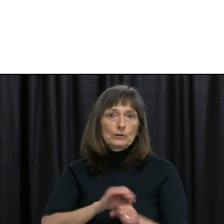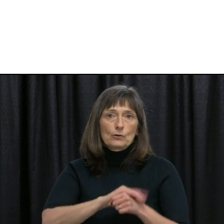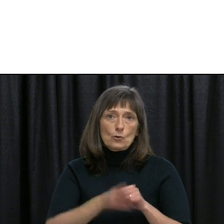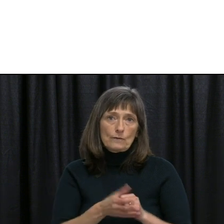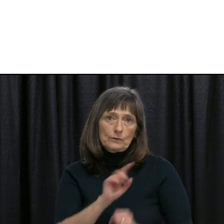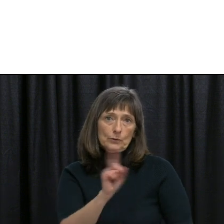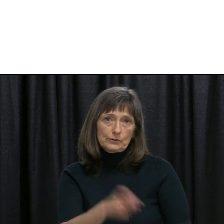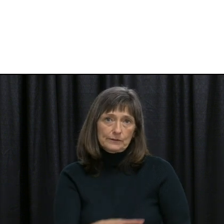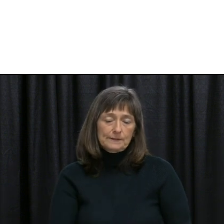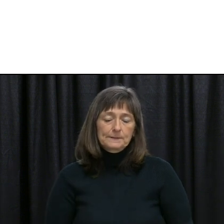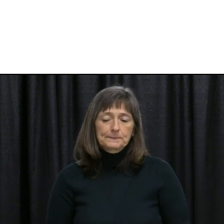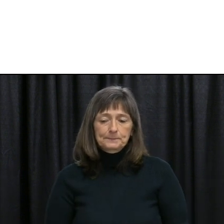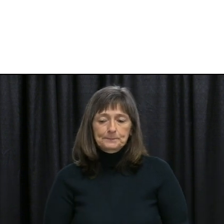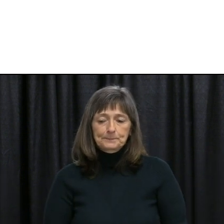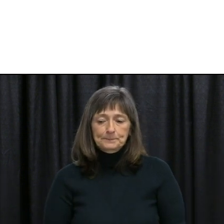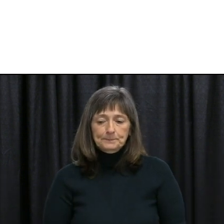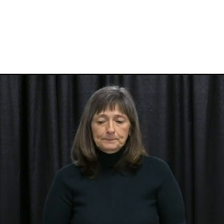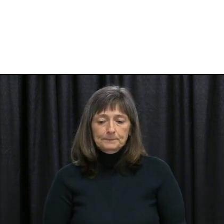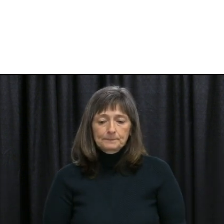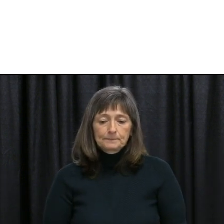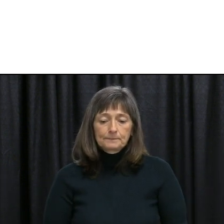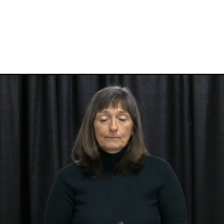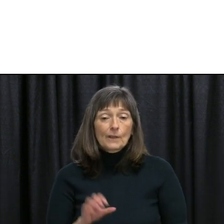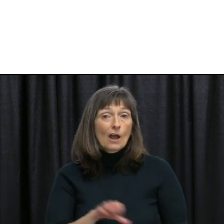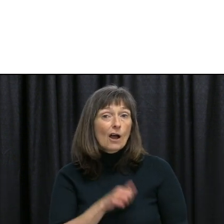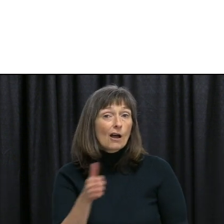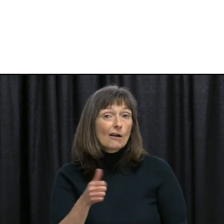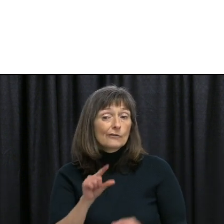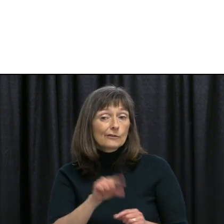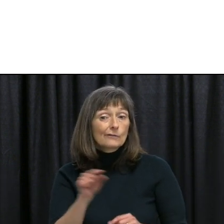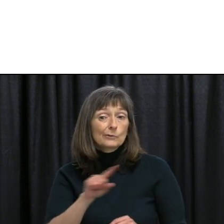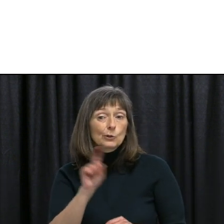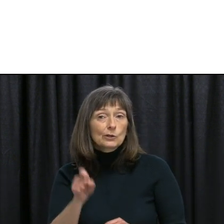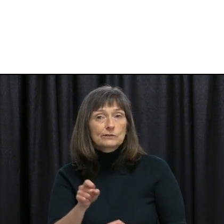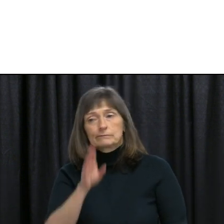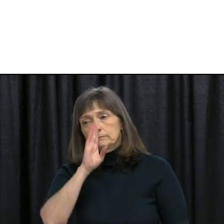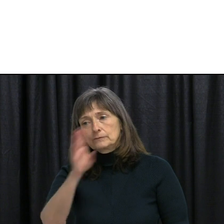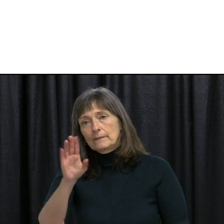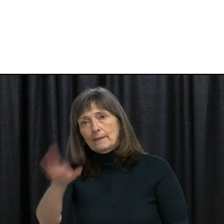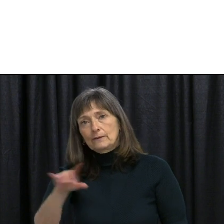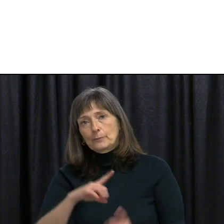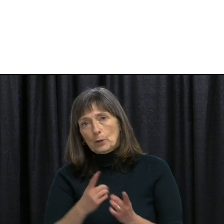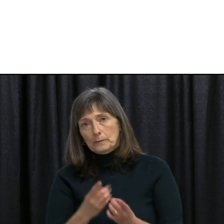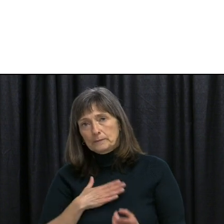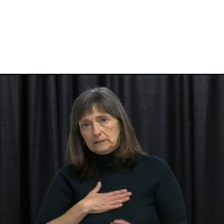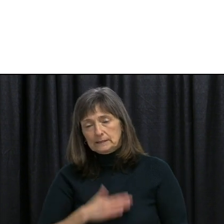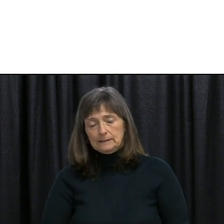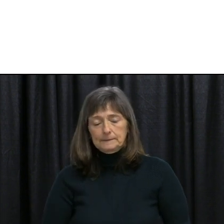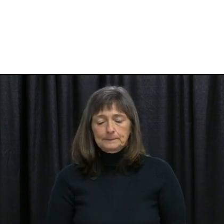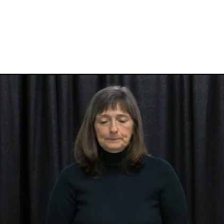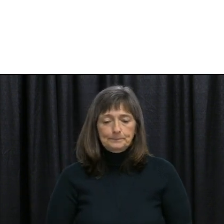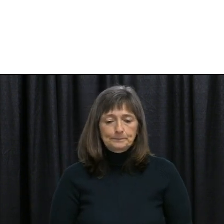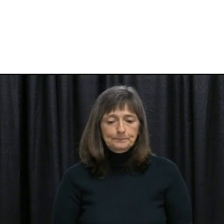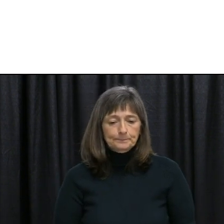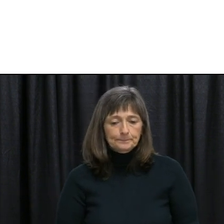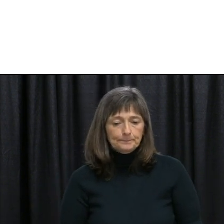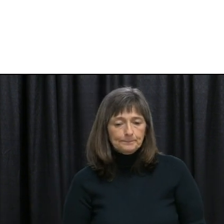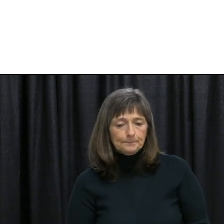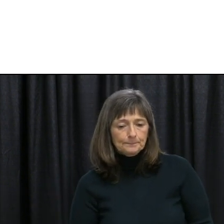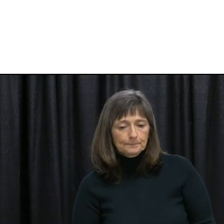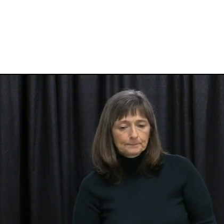address COVID-19 issues. All other government-related topics should be directed to the appropriate department or agency for